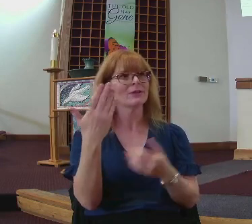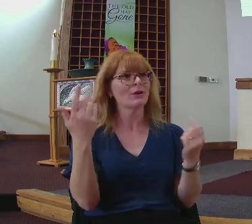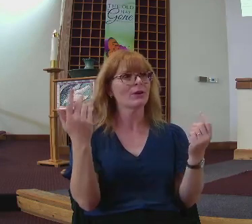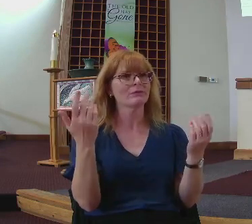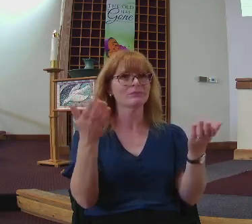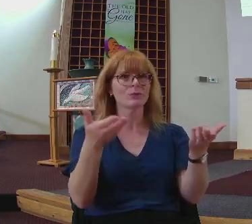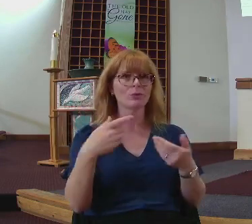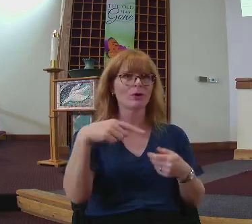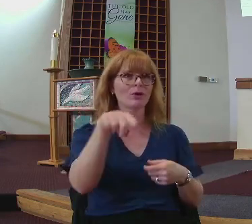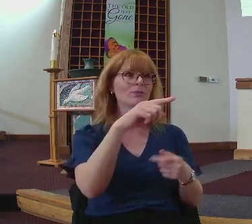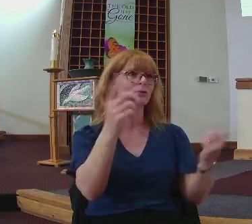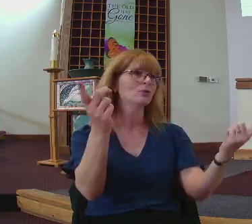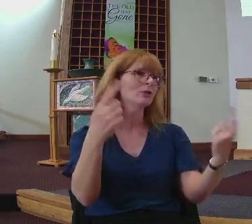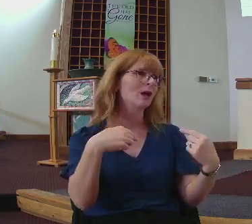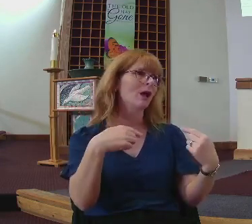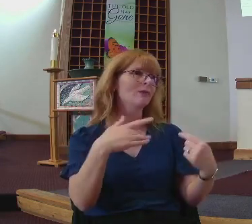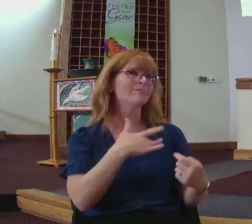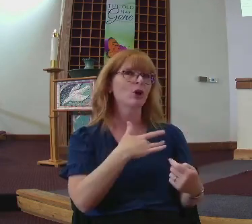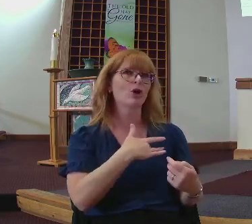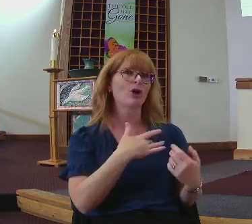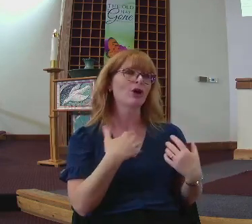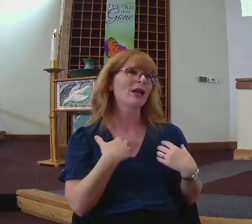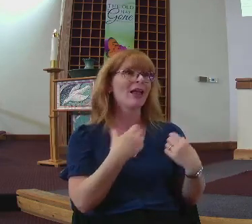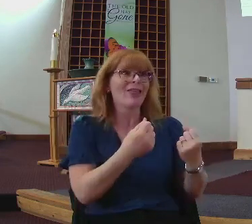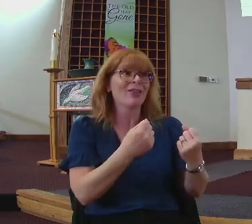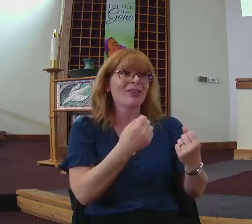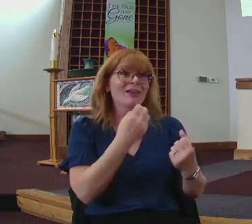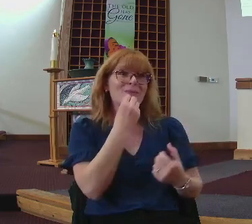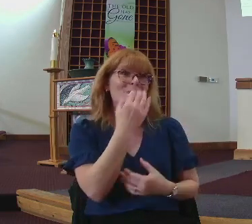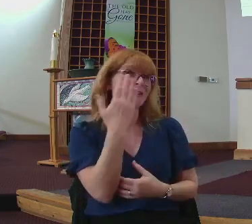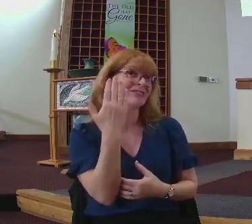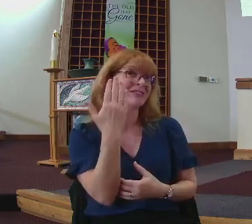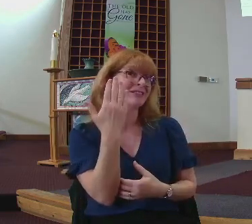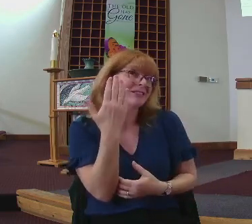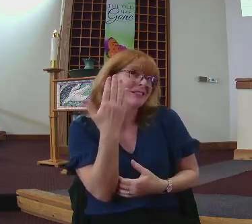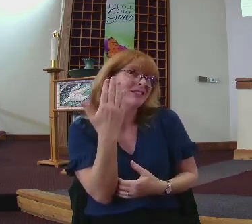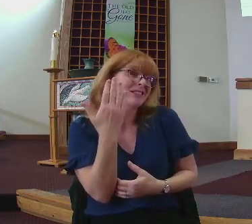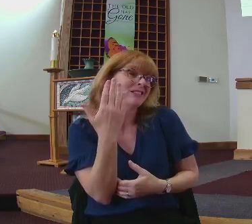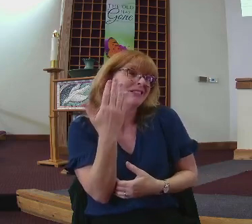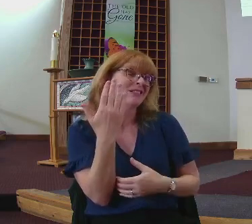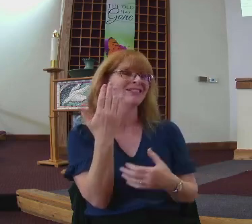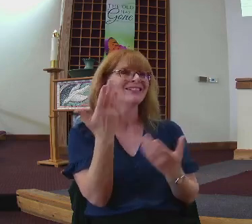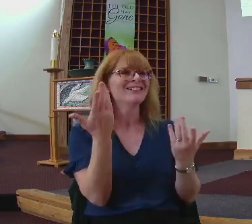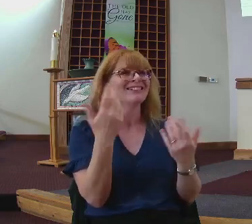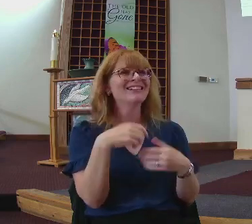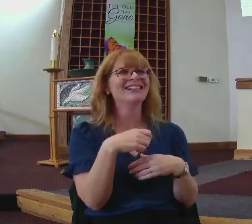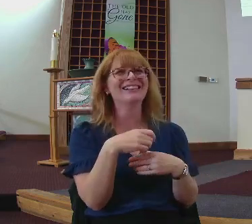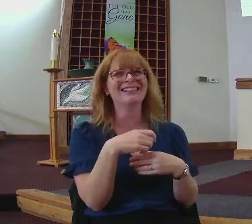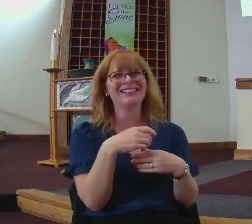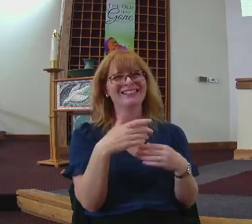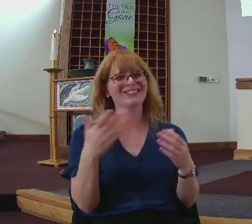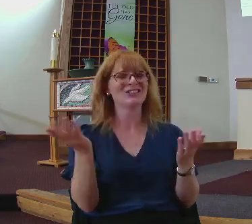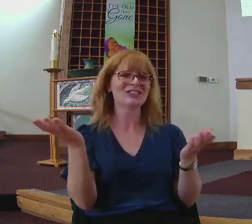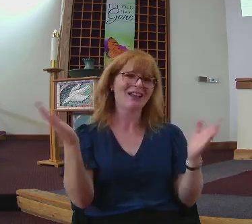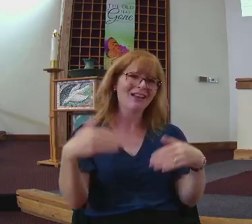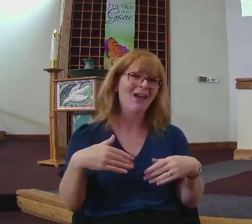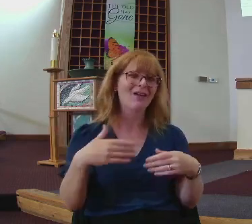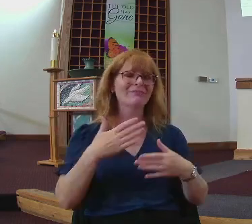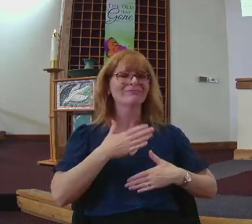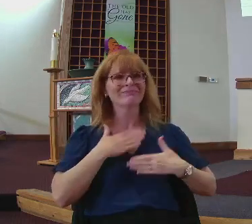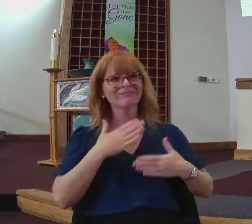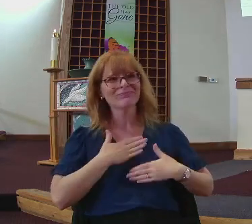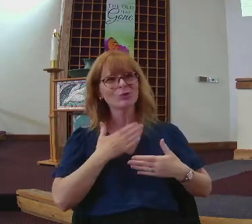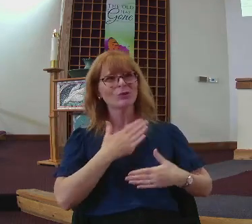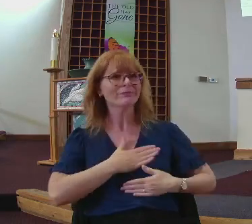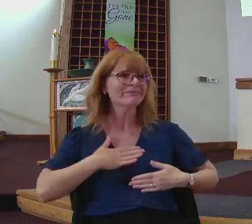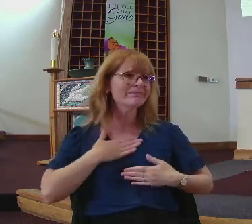and have a good, heart-healthy breakfast and enjoy time together and be